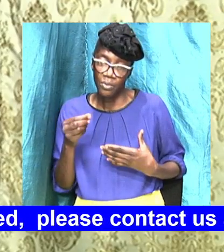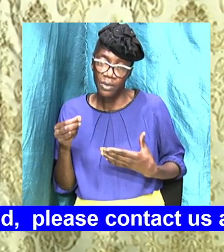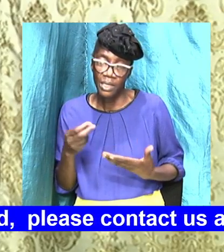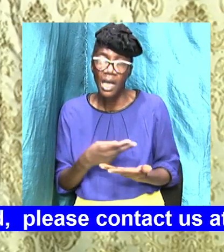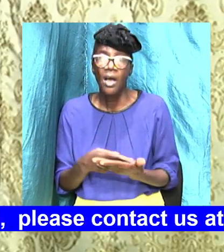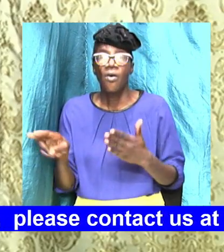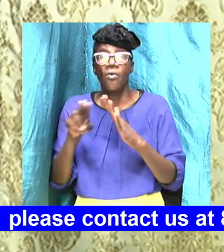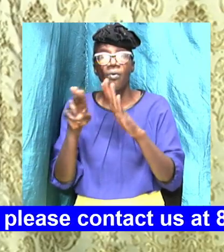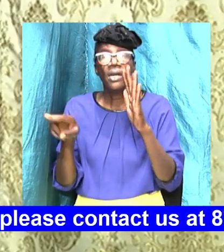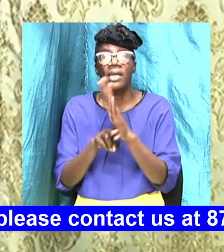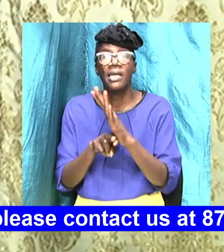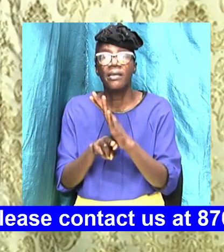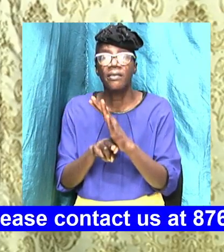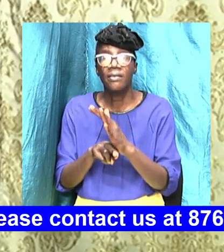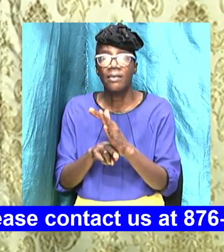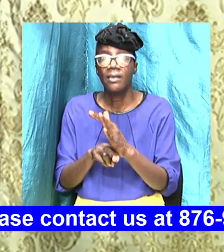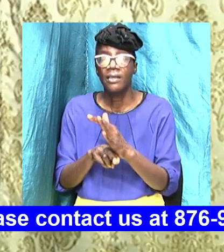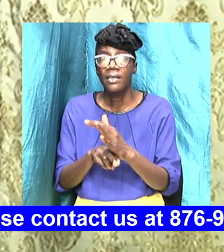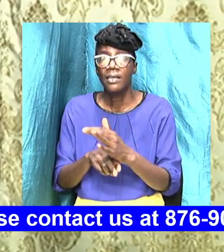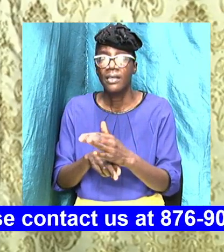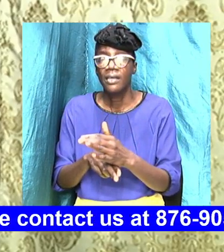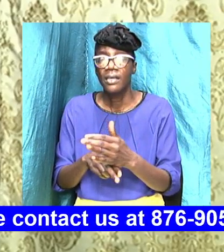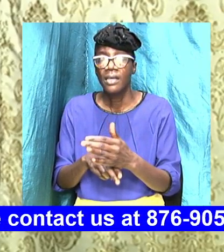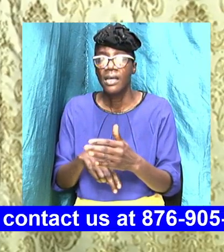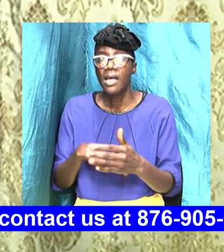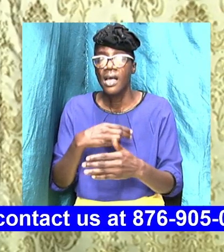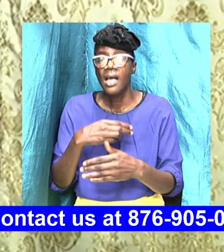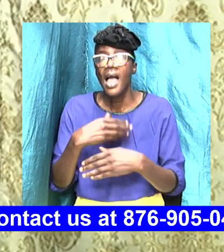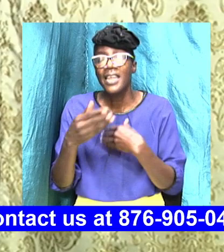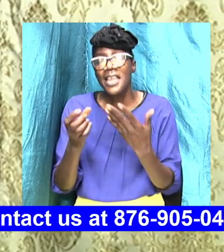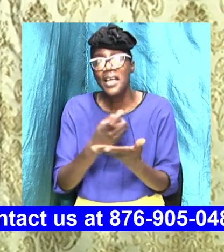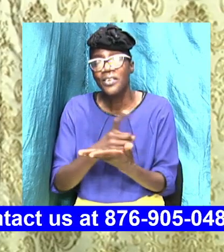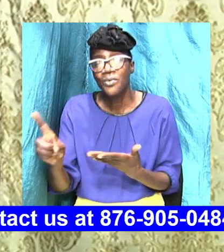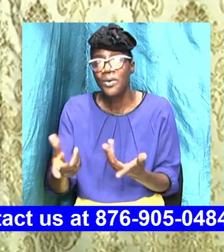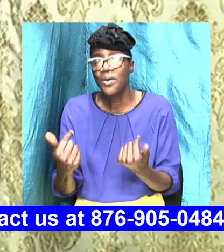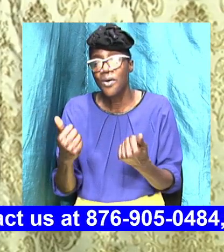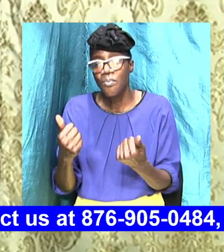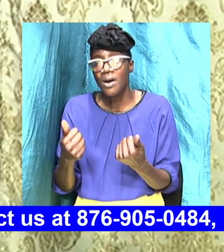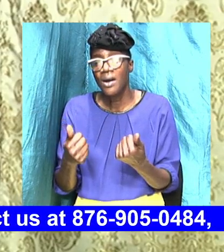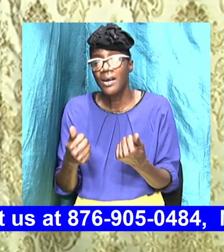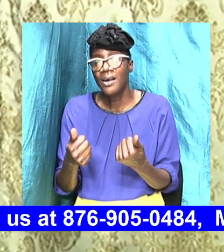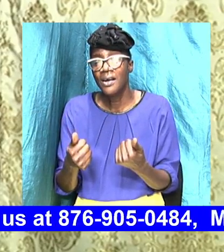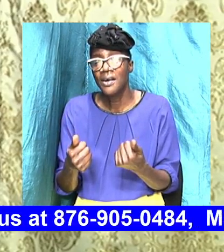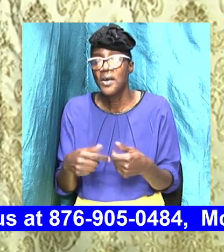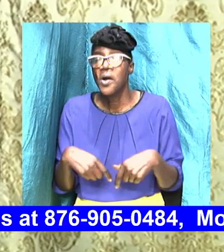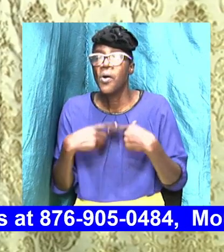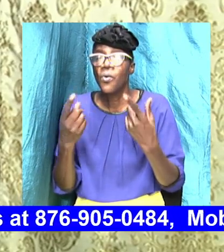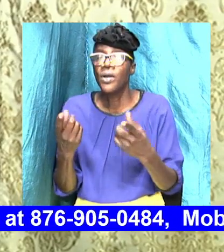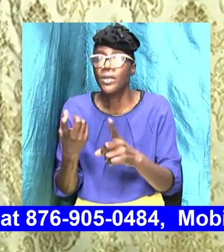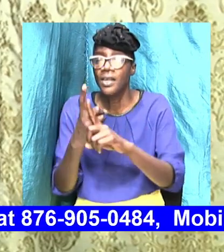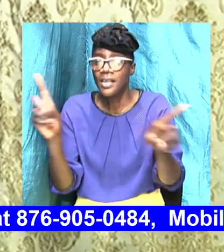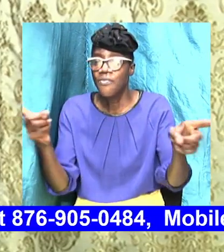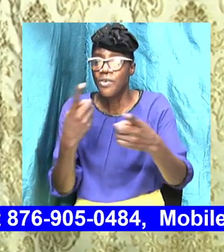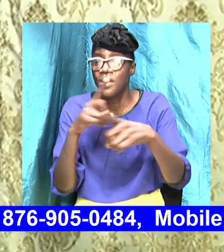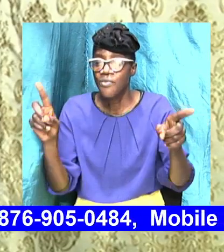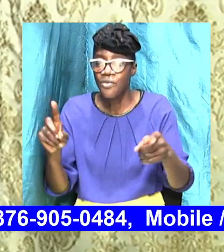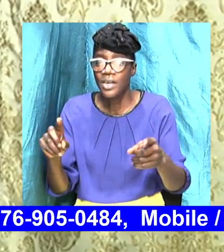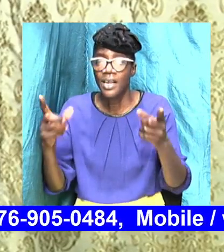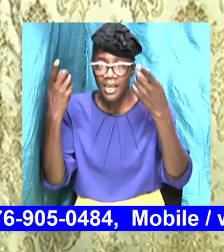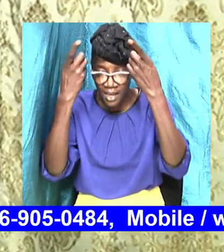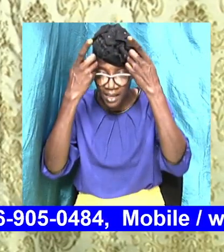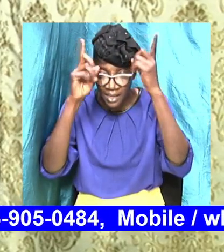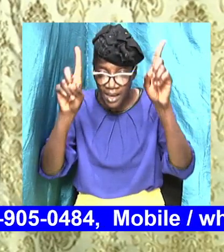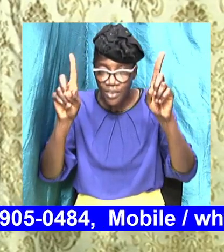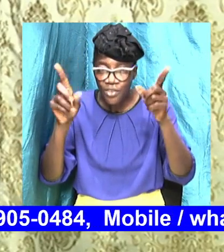holiness. Amen. Next week when we come back, God's willing, we will now get into the different doctrines. Amen. And we